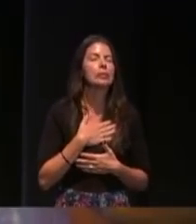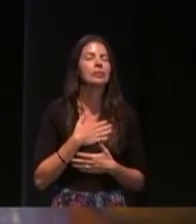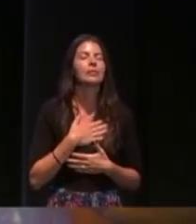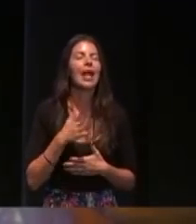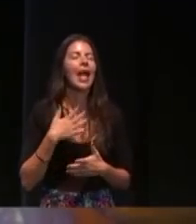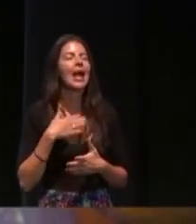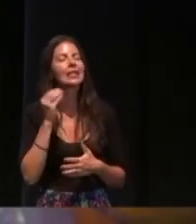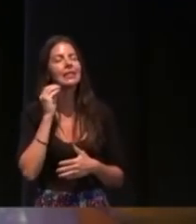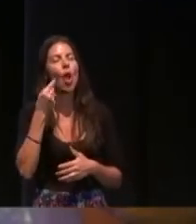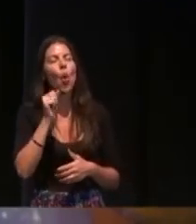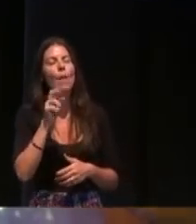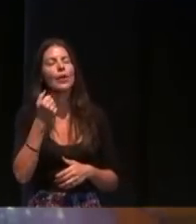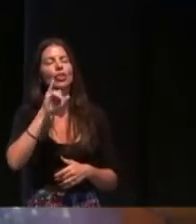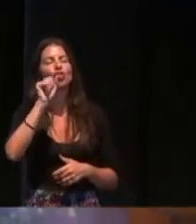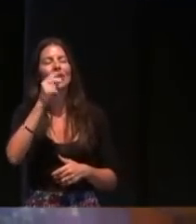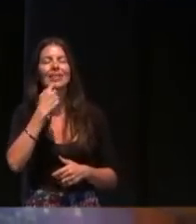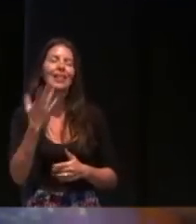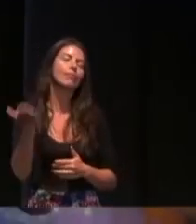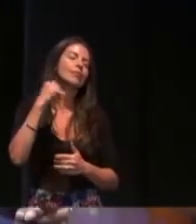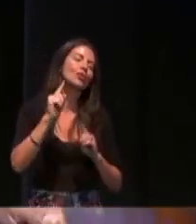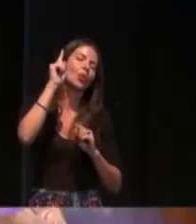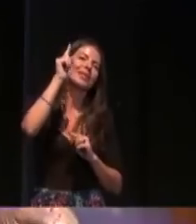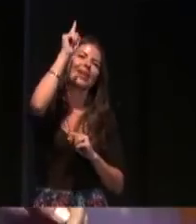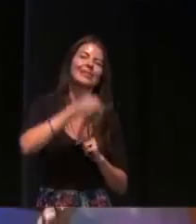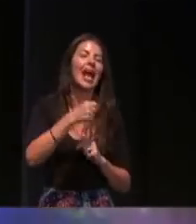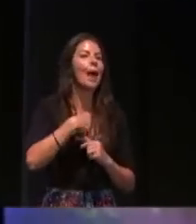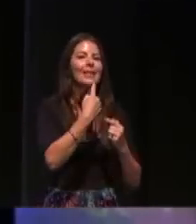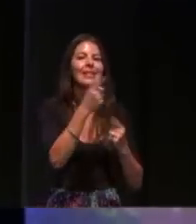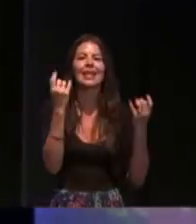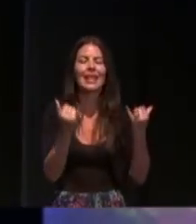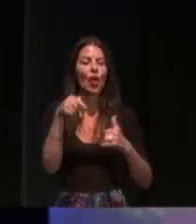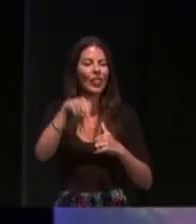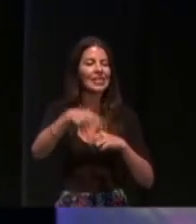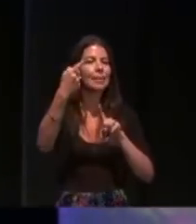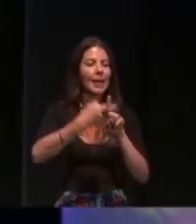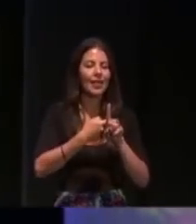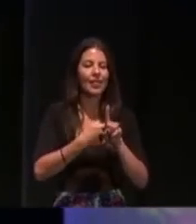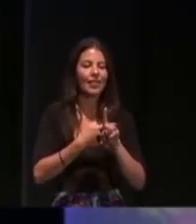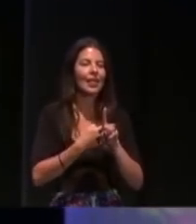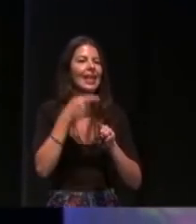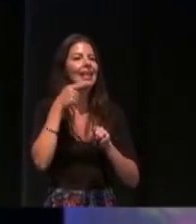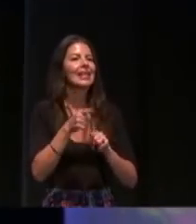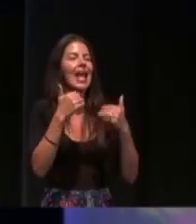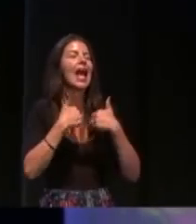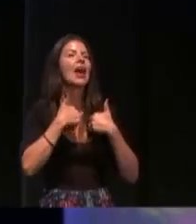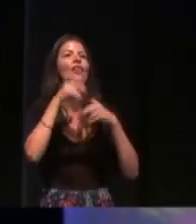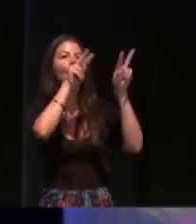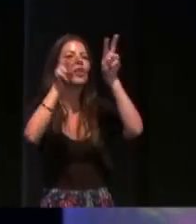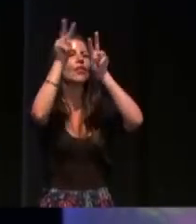As Homer Johnson used to say, let's go upstairs. As I'm saying to you this month, let's have the view from the